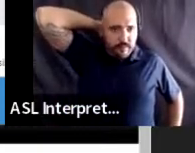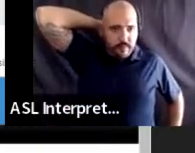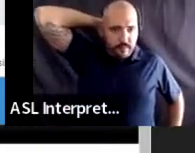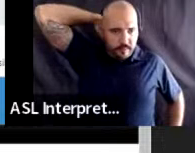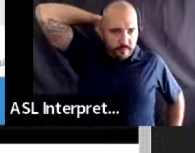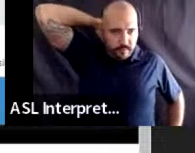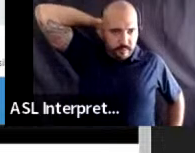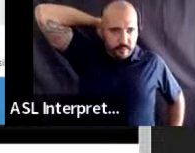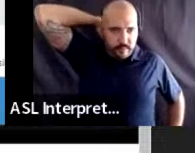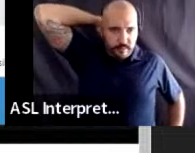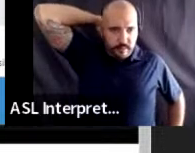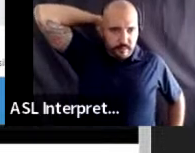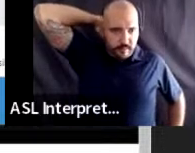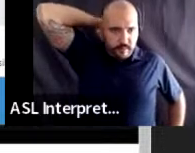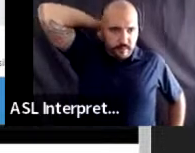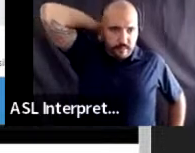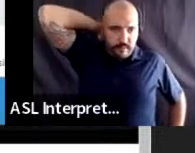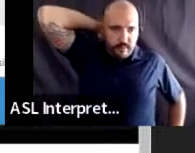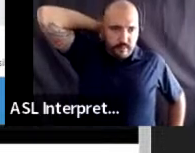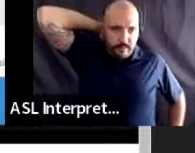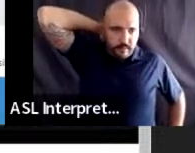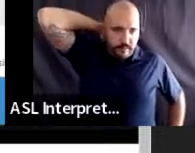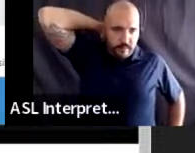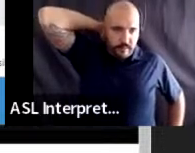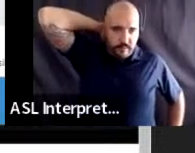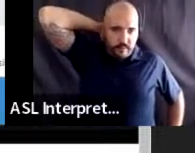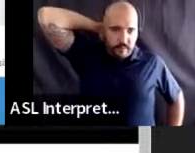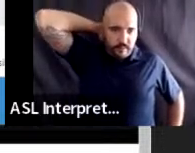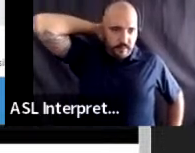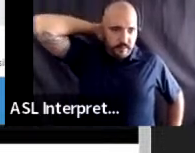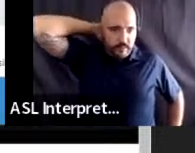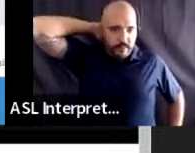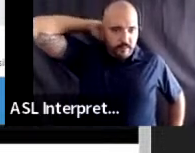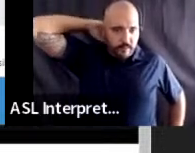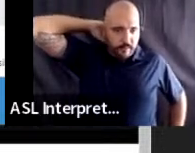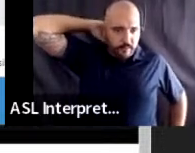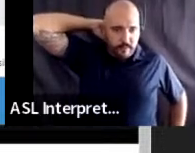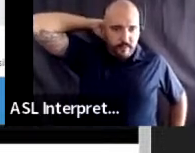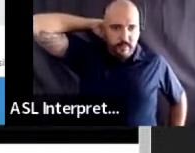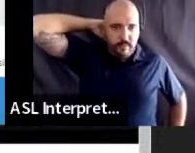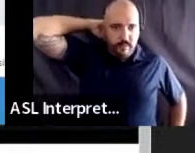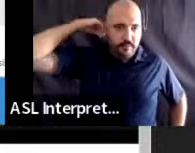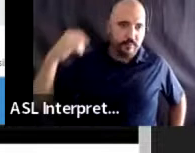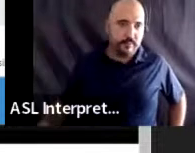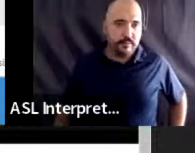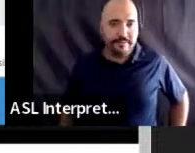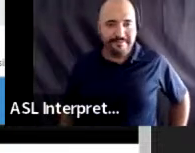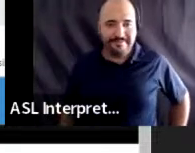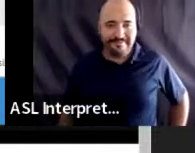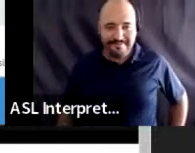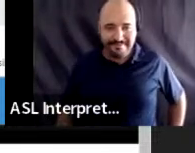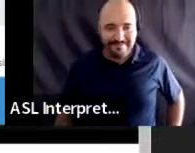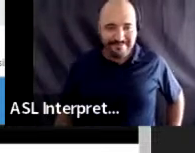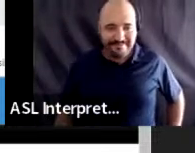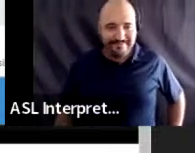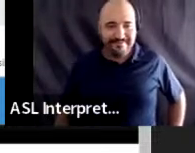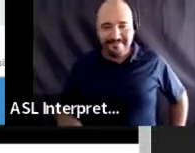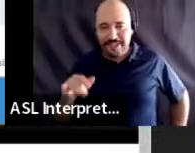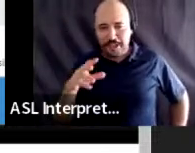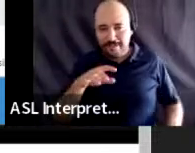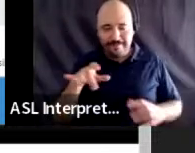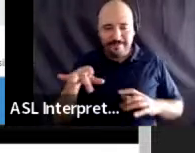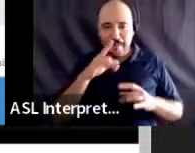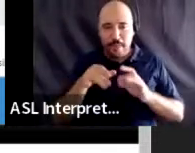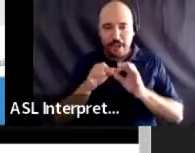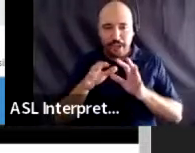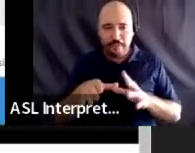Oops. PC cursor. ASL more options for ASL interpreter sign Nexus create title is participant 65. Oops. All right. To move to